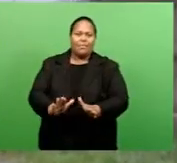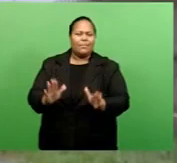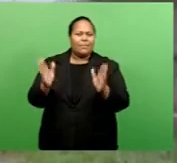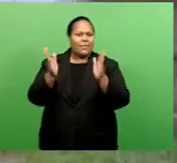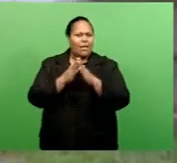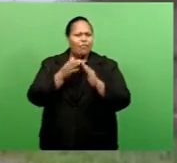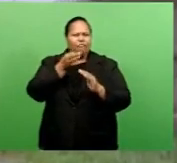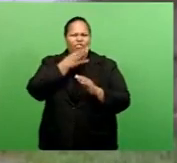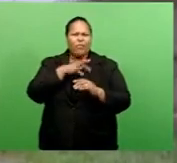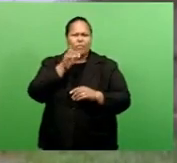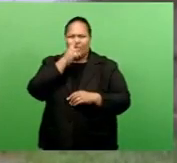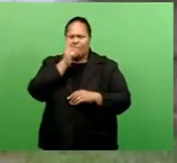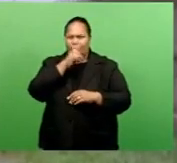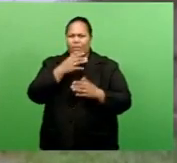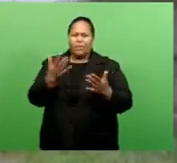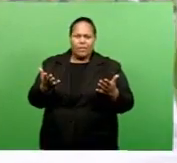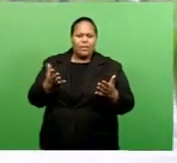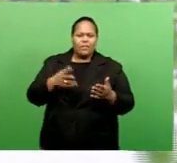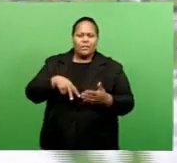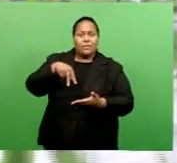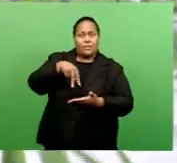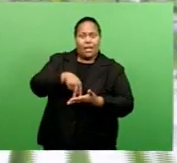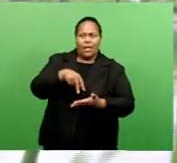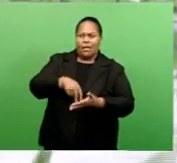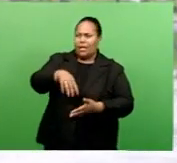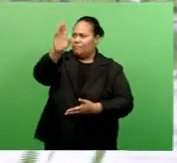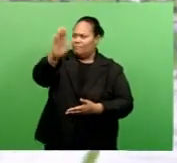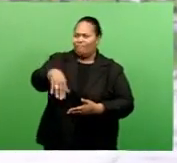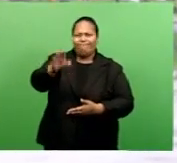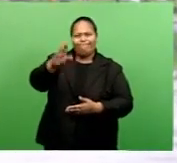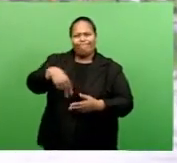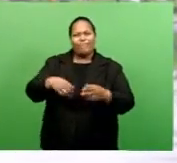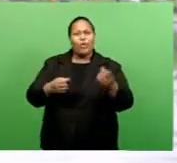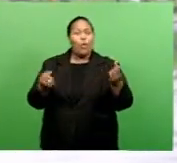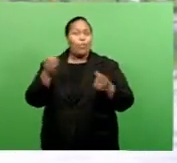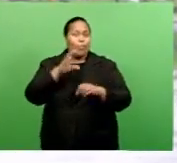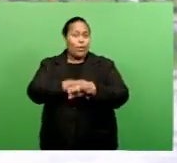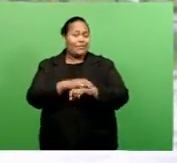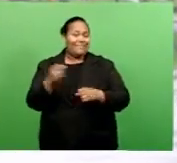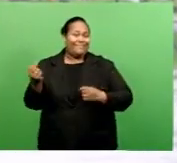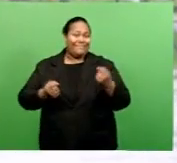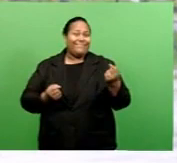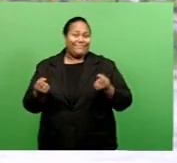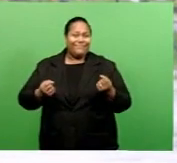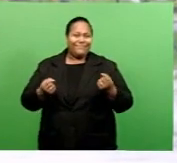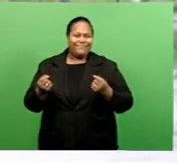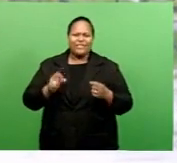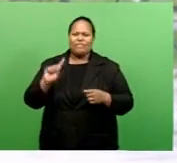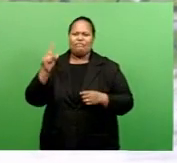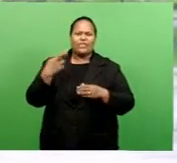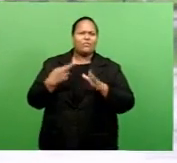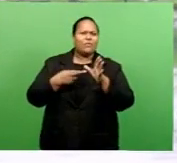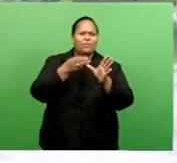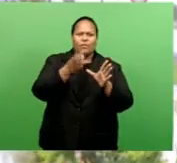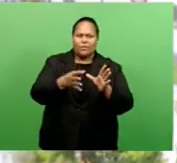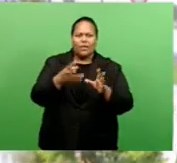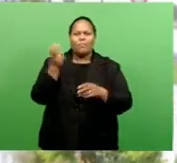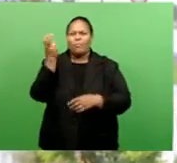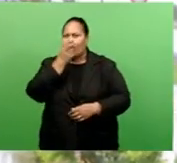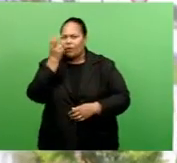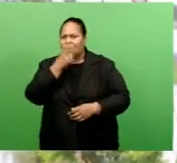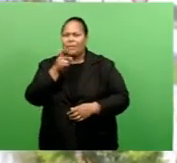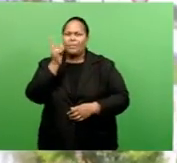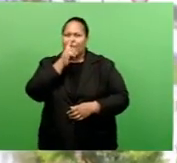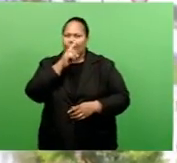were seen waving down police vehicles seeking assistance to evacuate. Police and first responders closely monitored the movement of people in and out